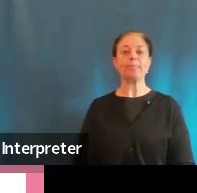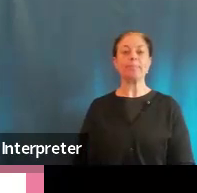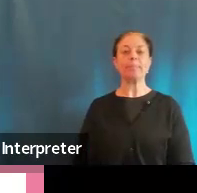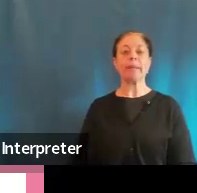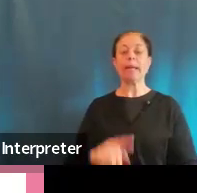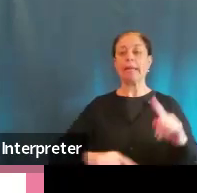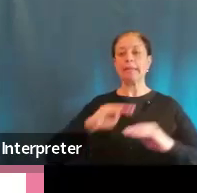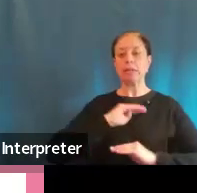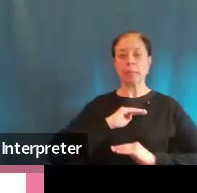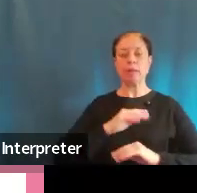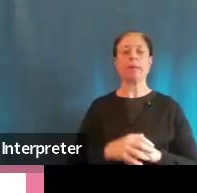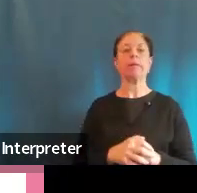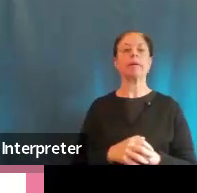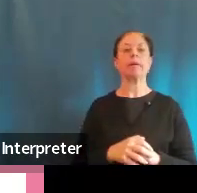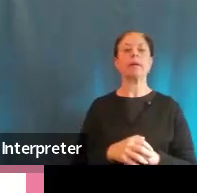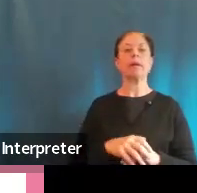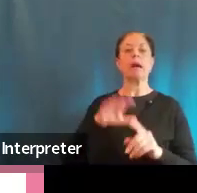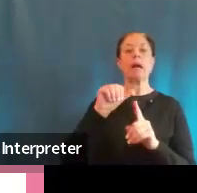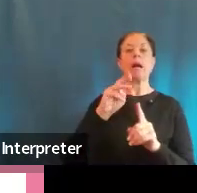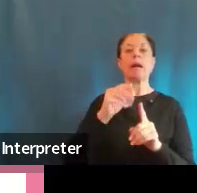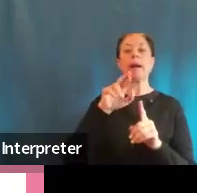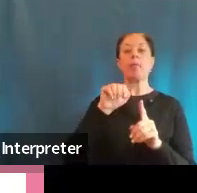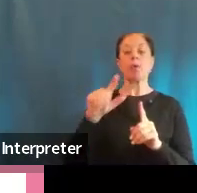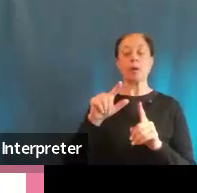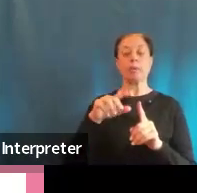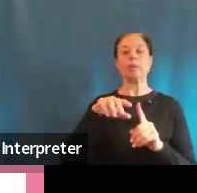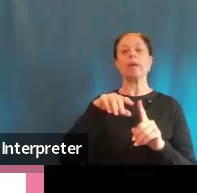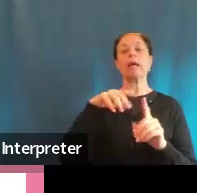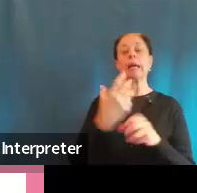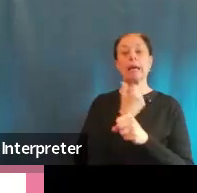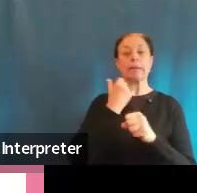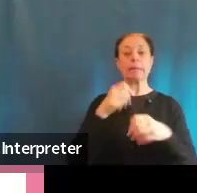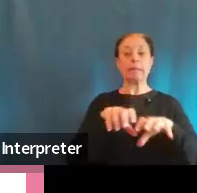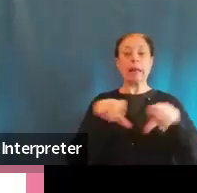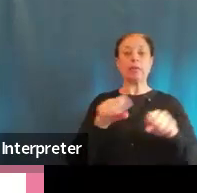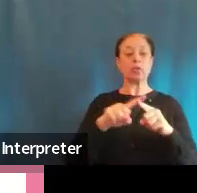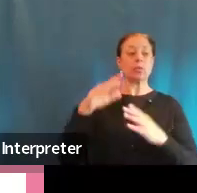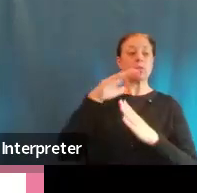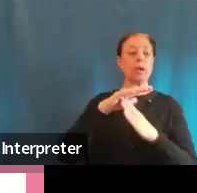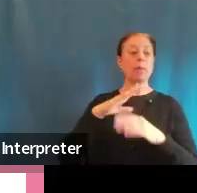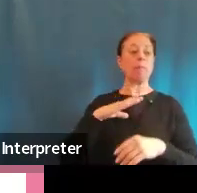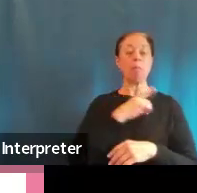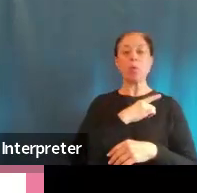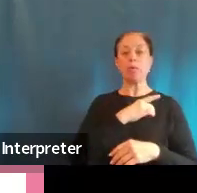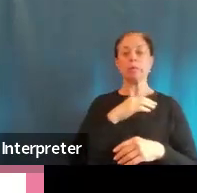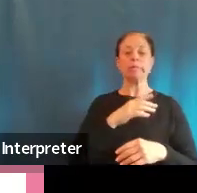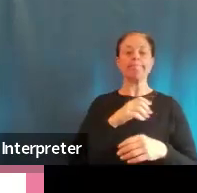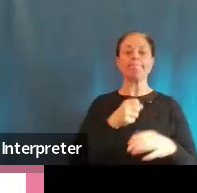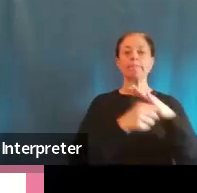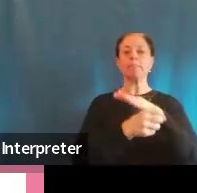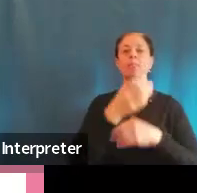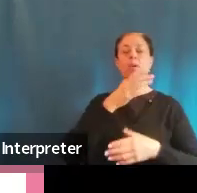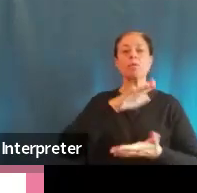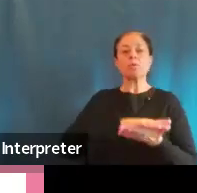Insatiable. When Catriona Cameron gets a scholarship to Floodbane Academy, an elite boarding school in the Scottish lowlands that she never applied